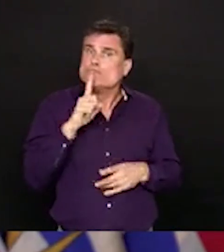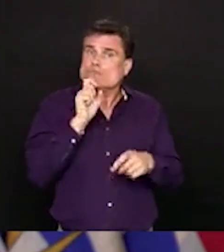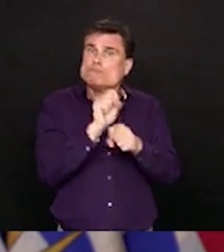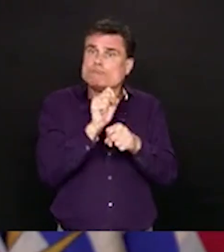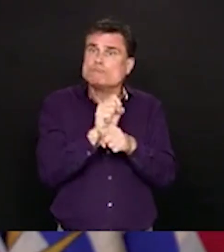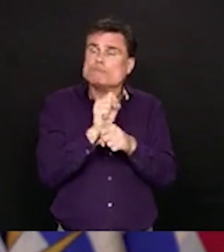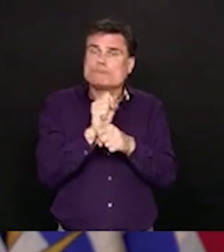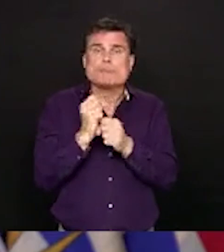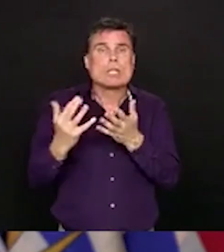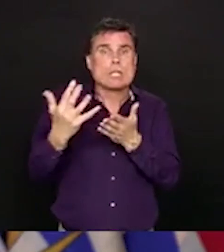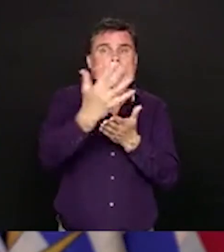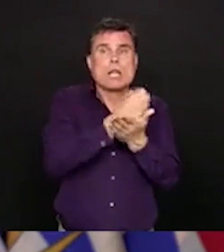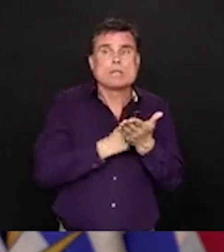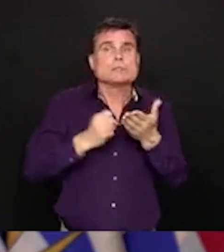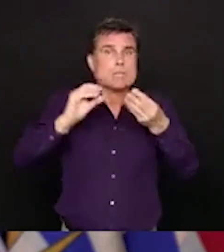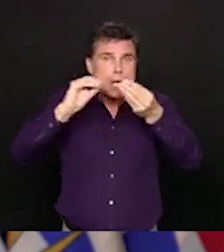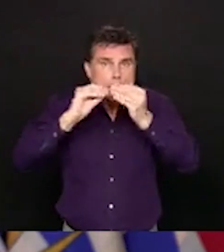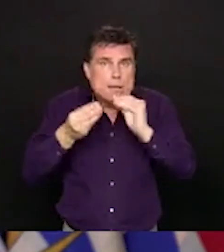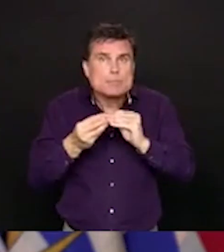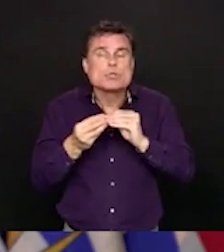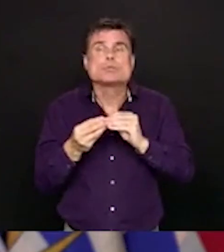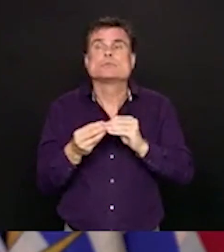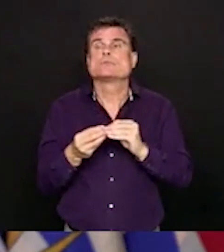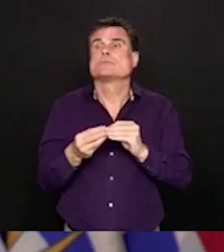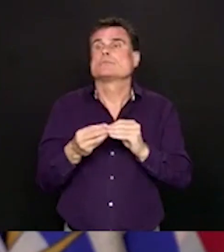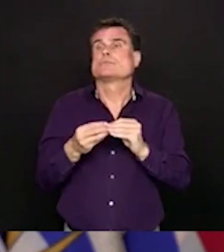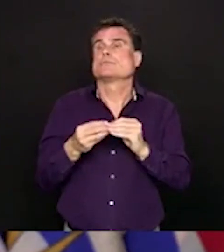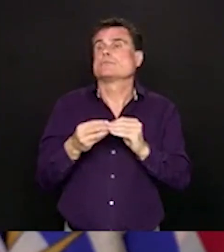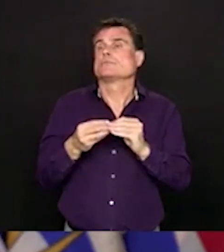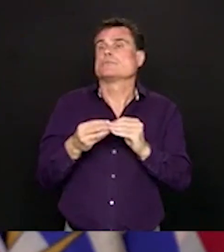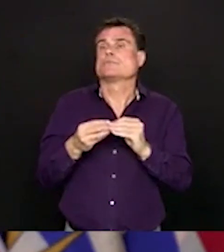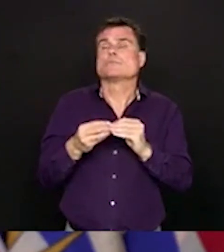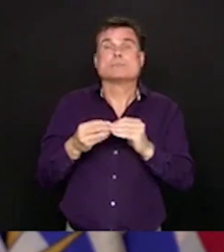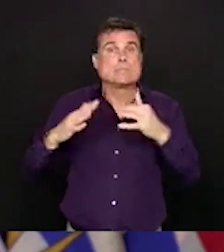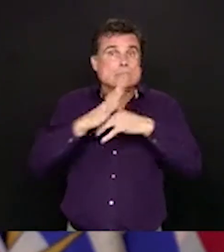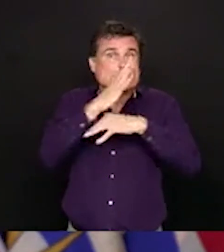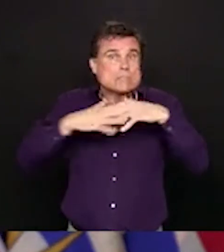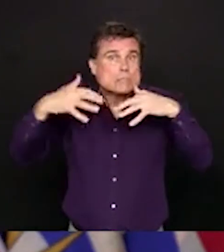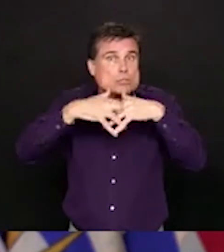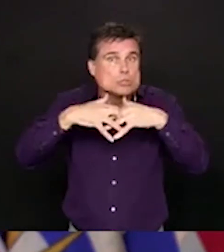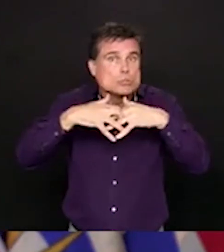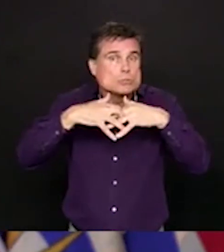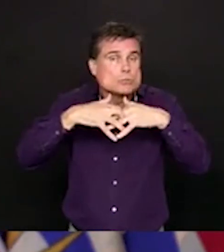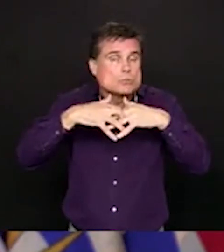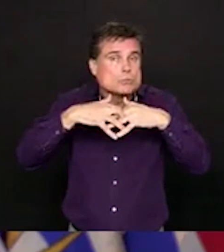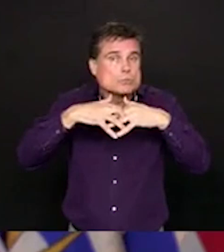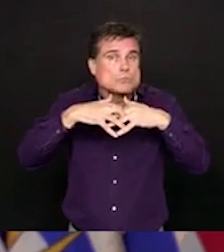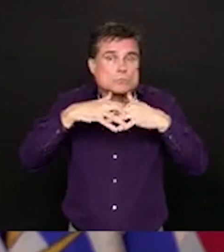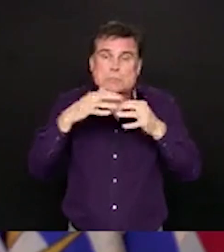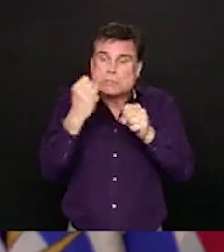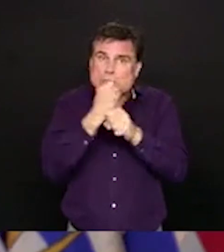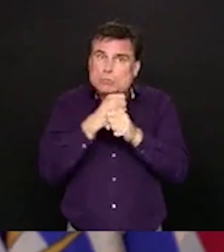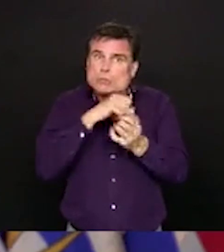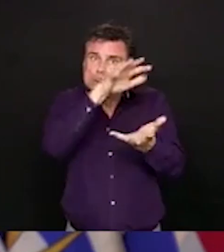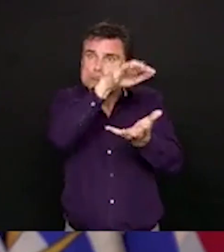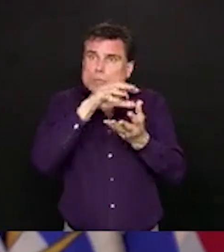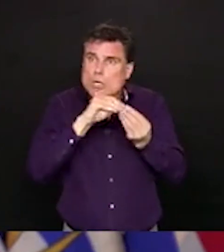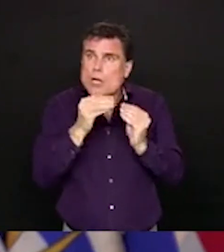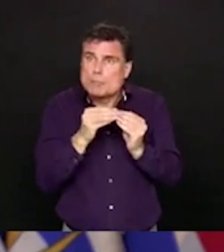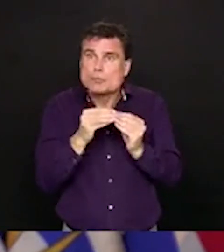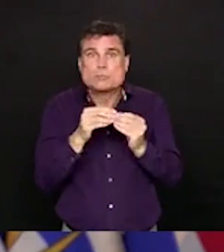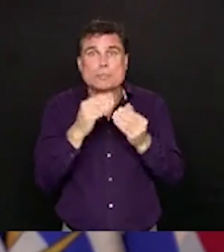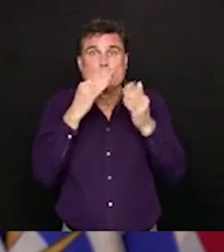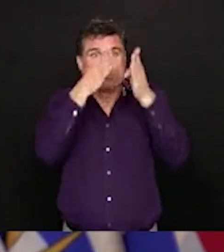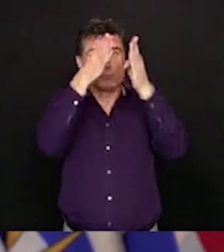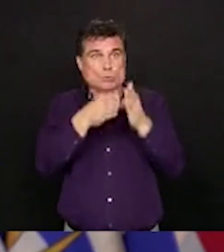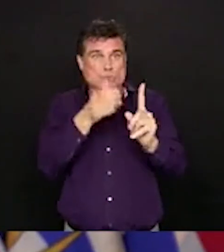diseases in British Columbia, and we do for COVID-19 as well. So that is whether somebody self-identifies as being First